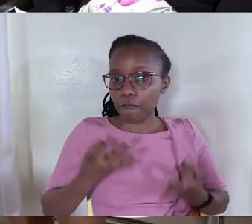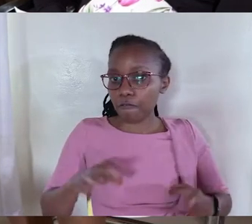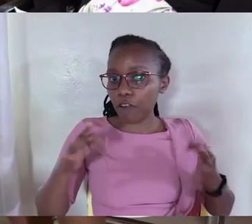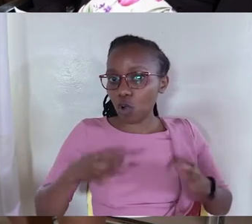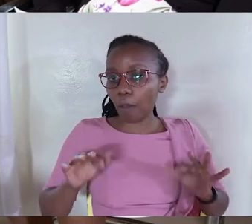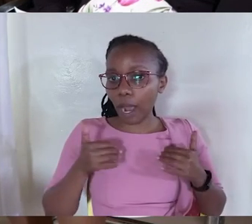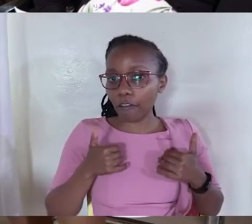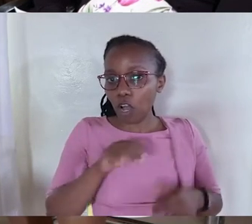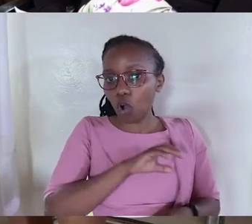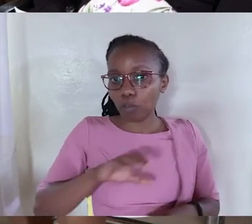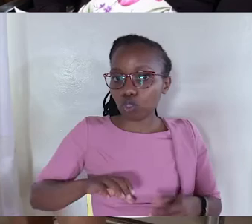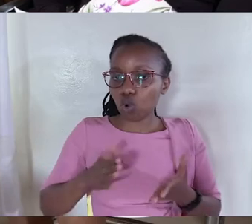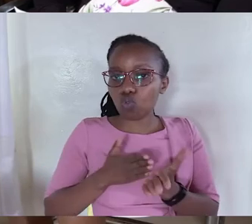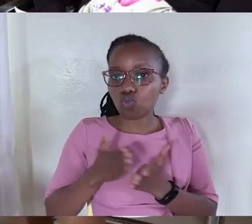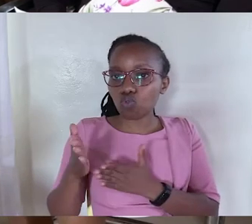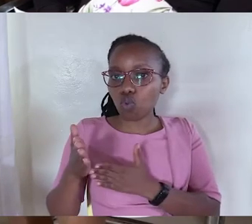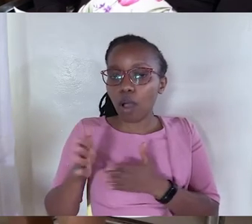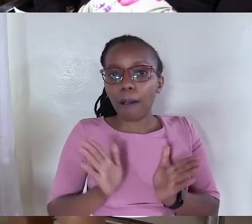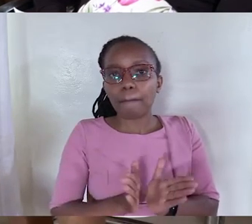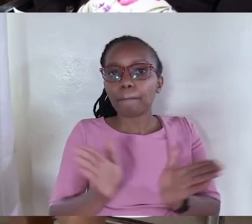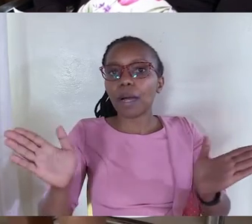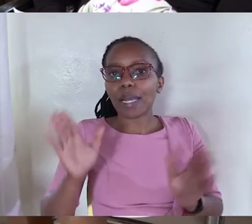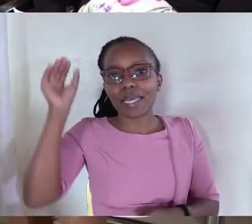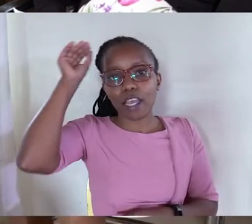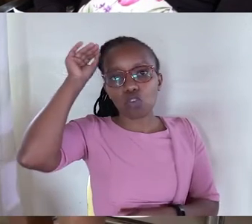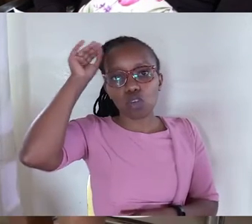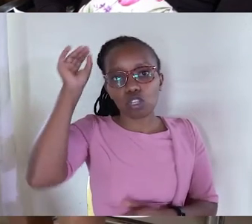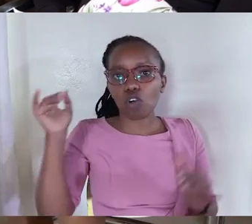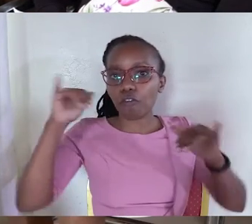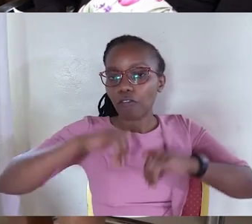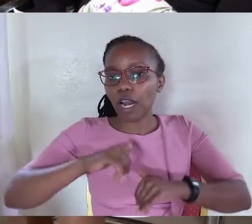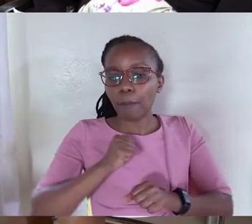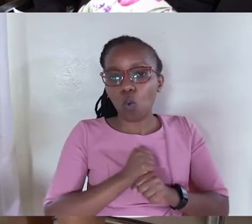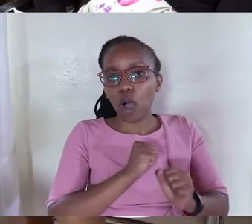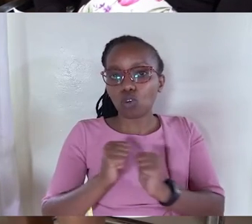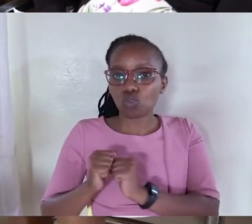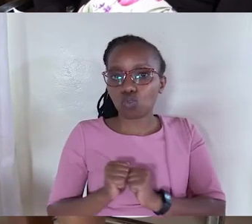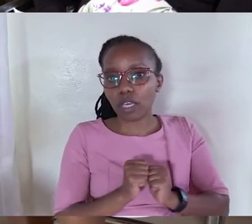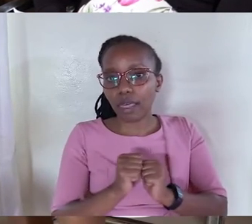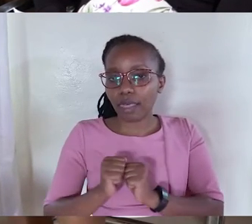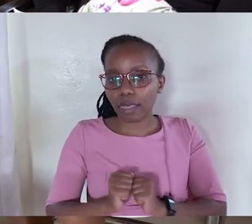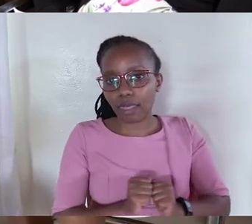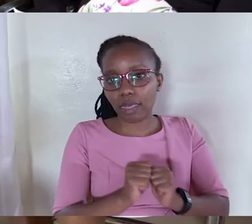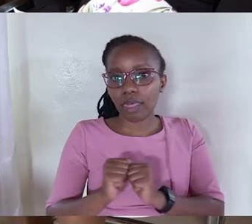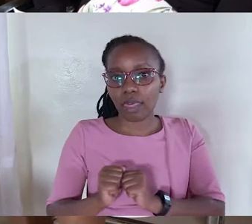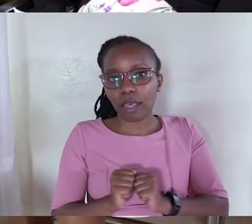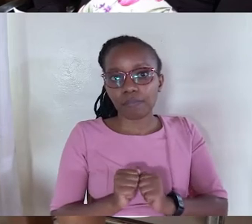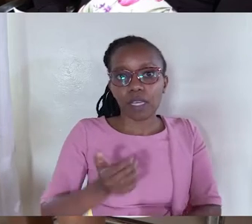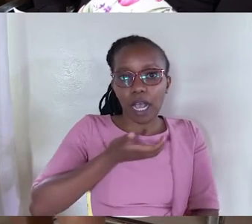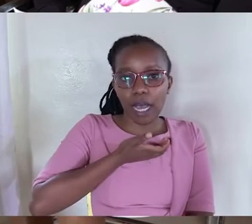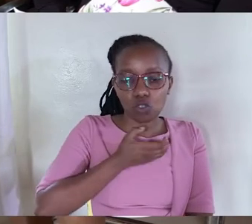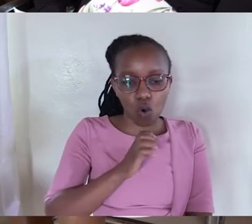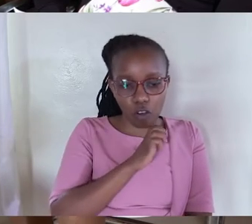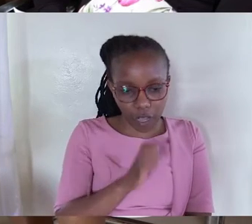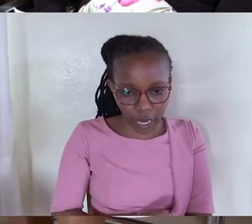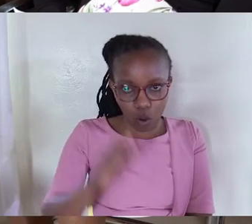the commission, through public education forums, works in close collaboration with the Council of Elders.